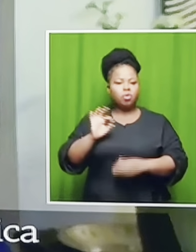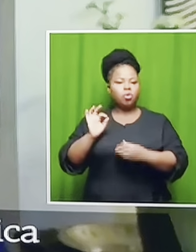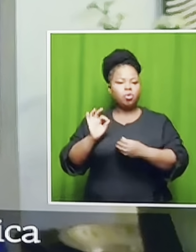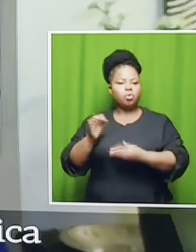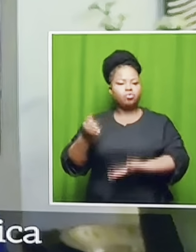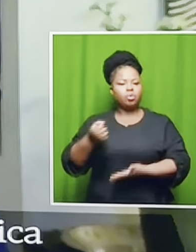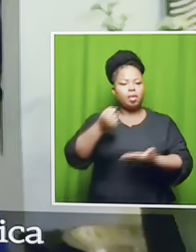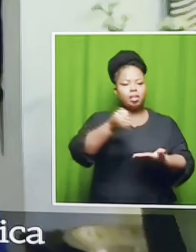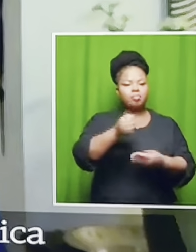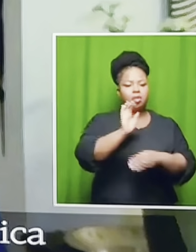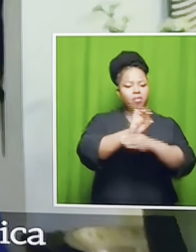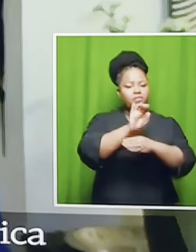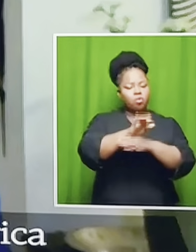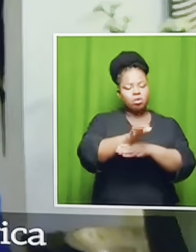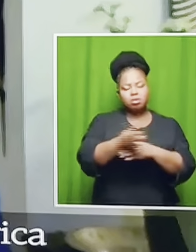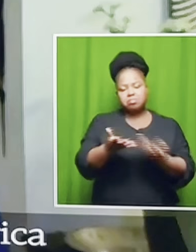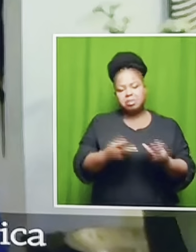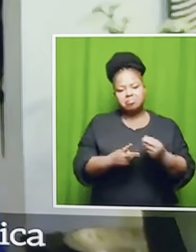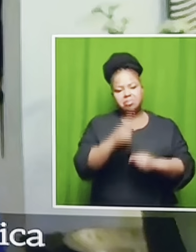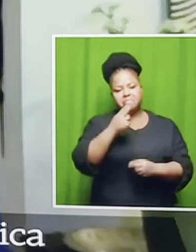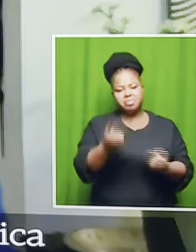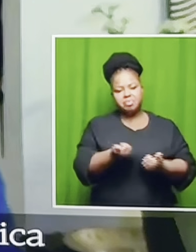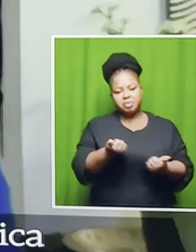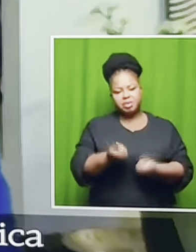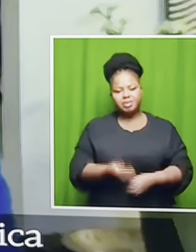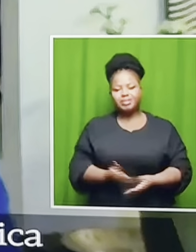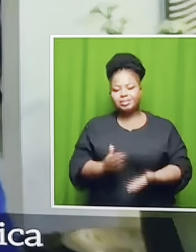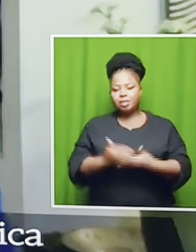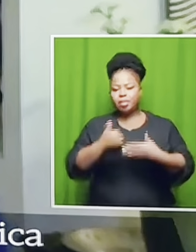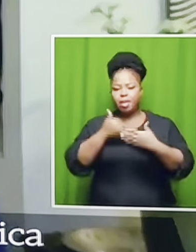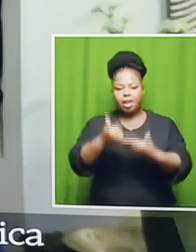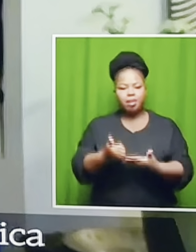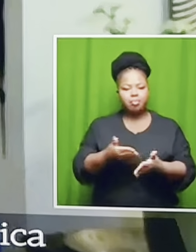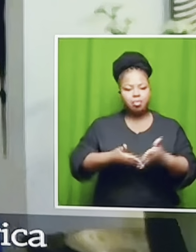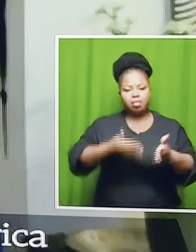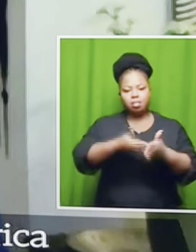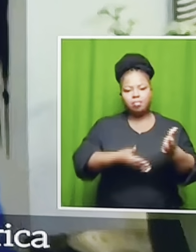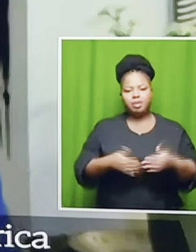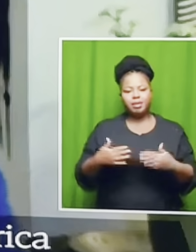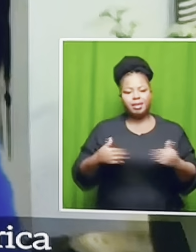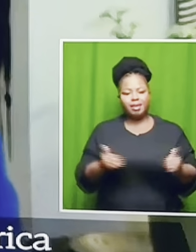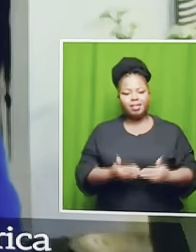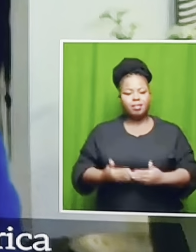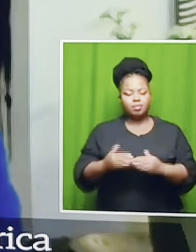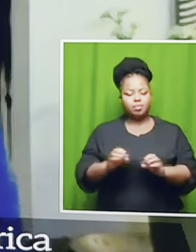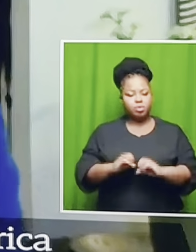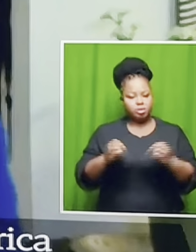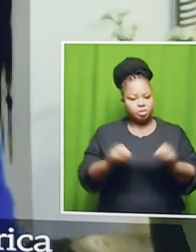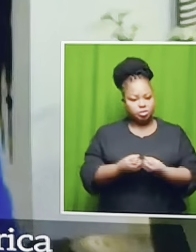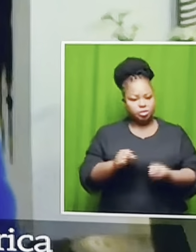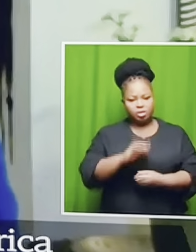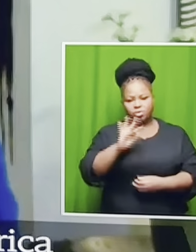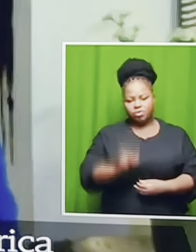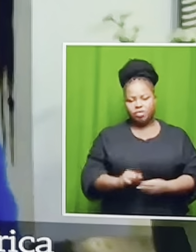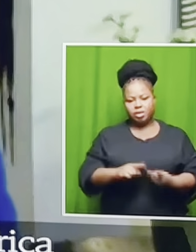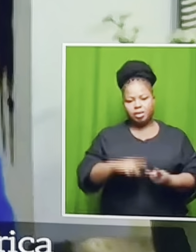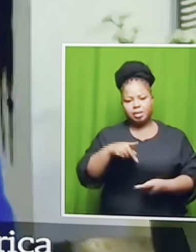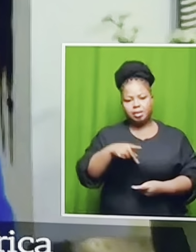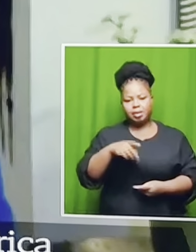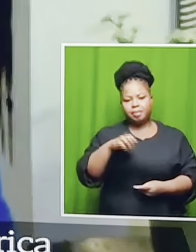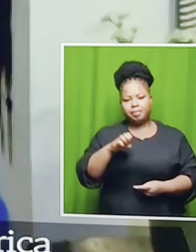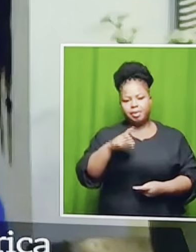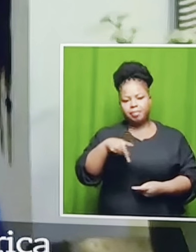had implications for humanitarian organizations, healthcare organizations in South Africa in relation to PEPFAR and the distribution